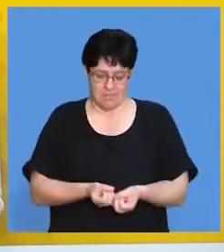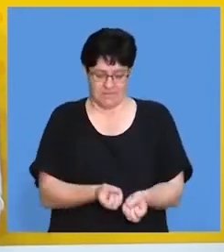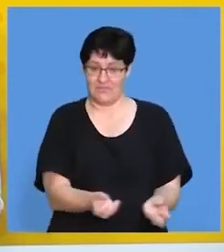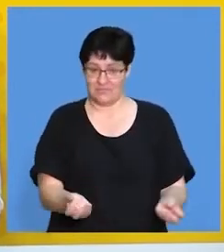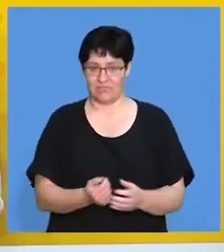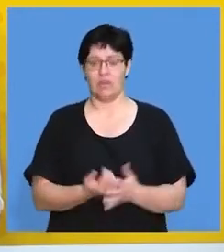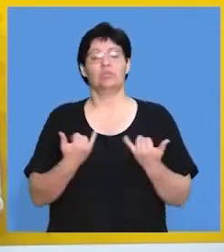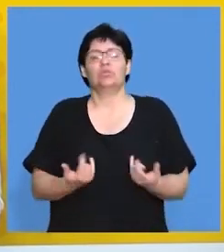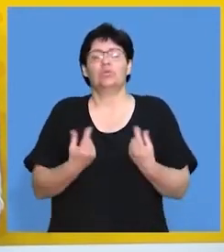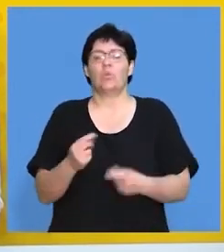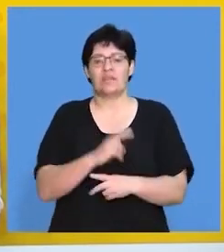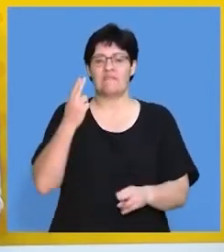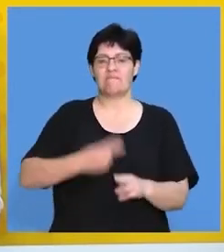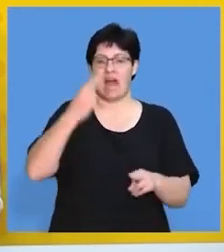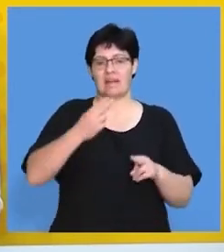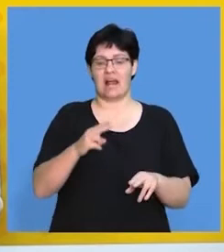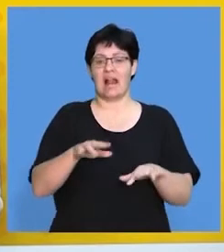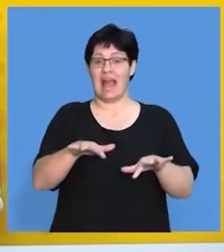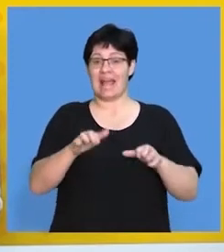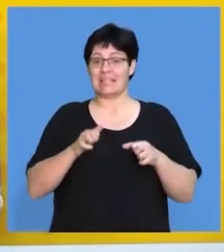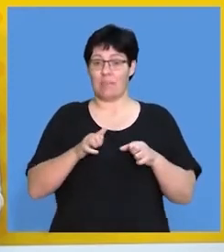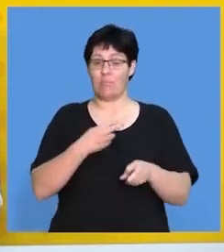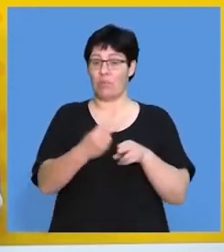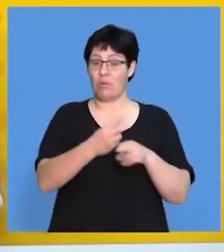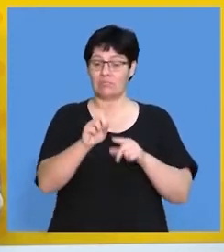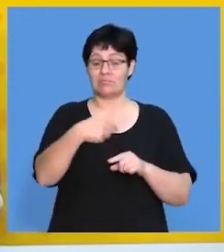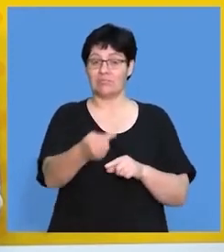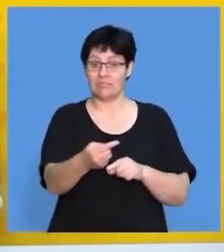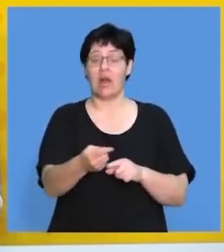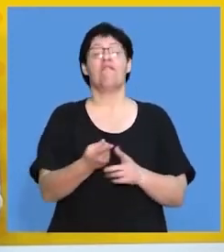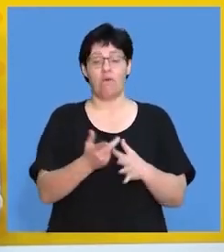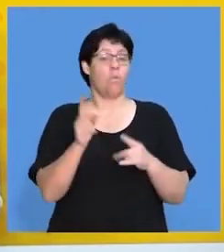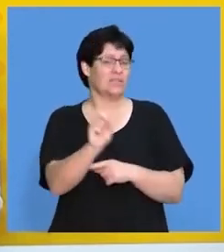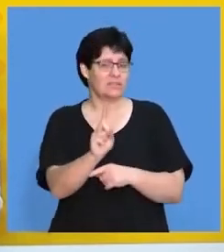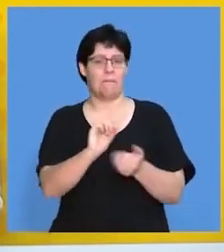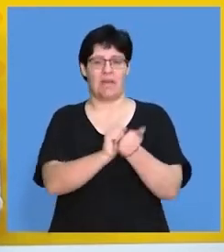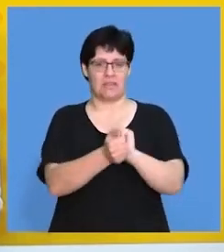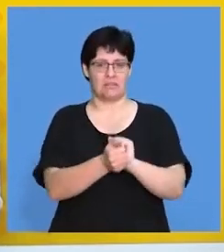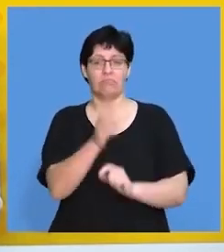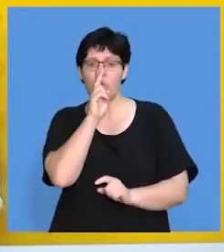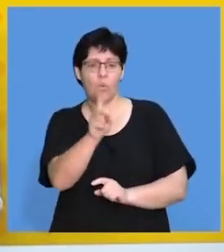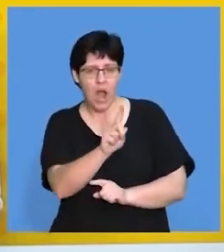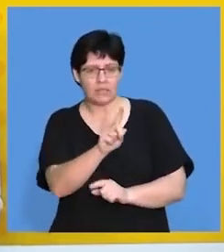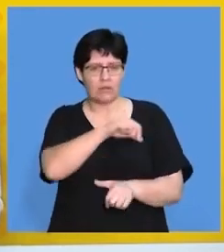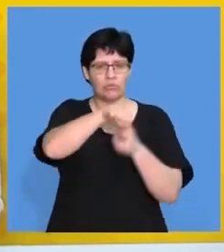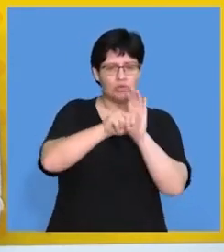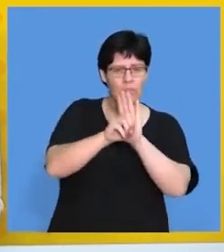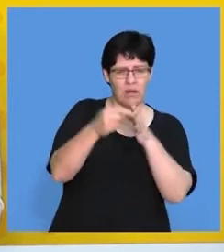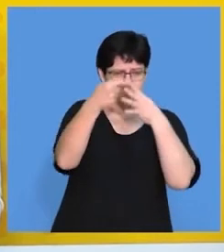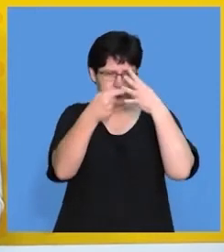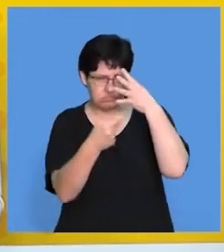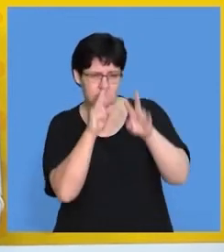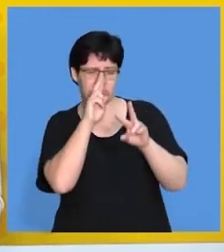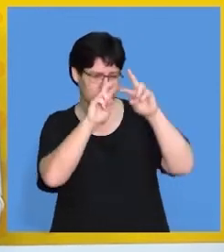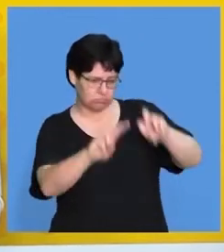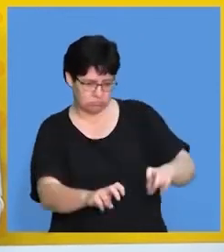Today we're doing your final exam prep for maths. All you need to do is search us on all the social media platforms, Was a Matrix,